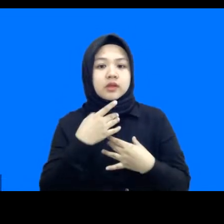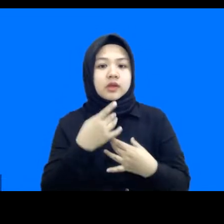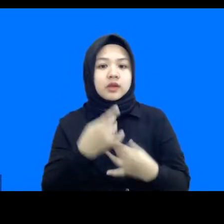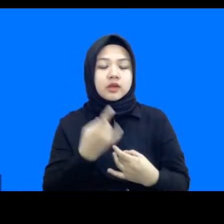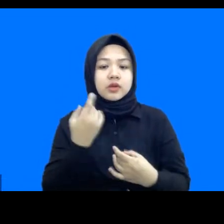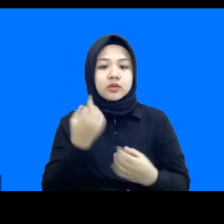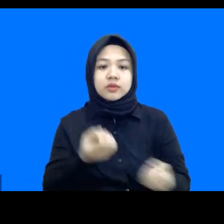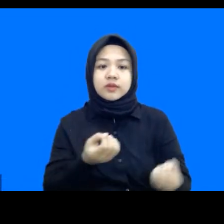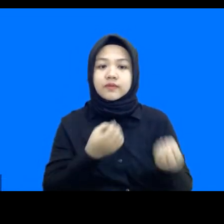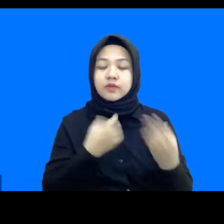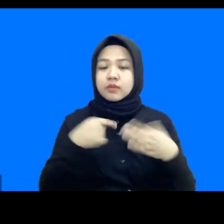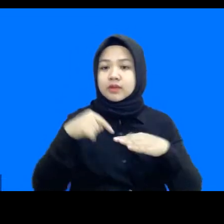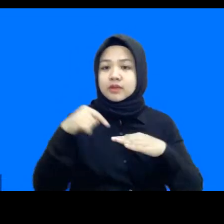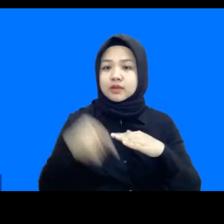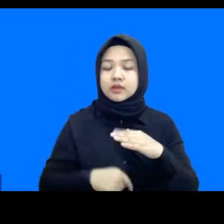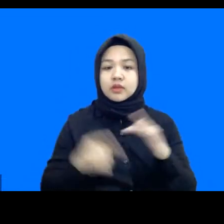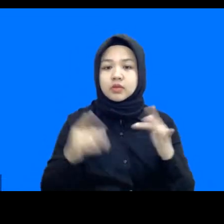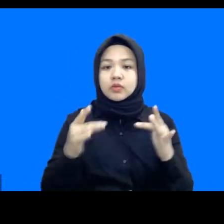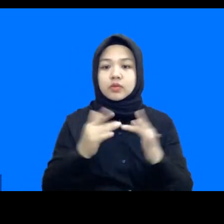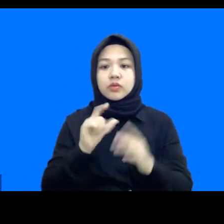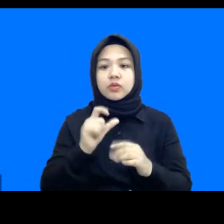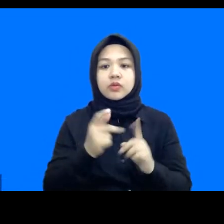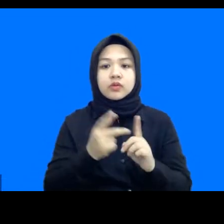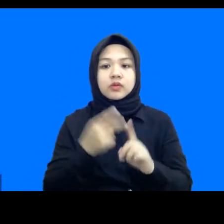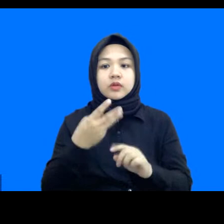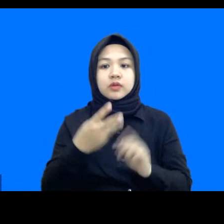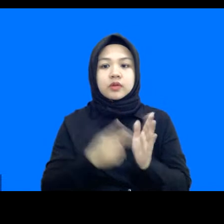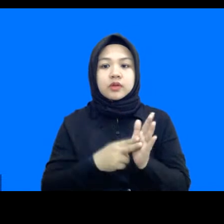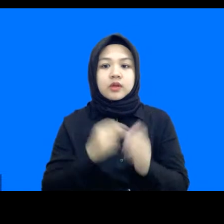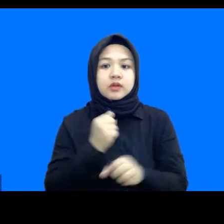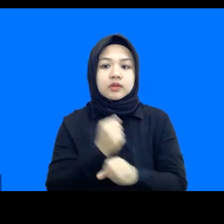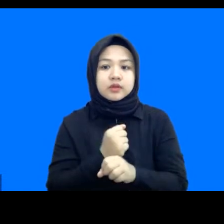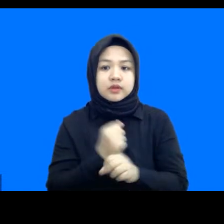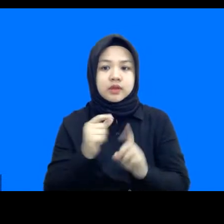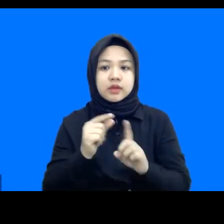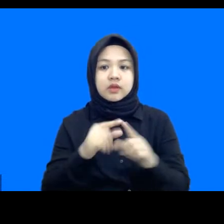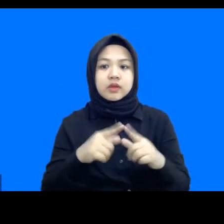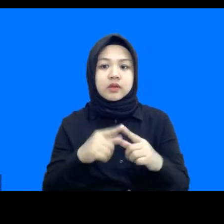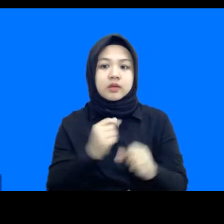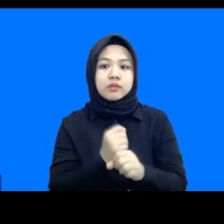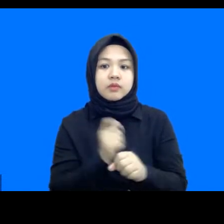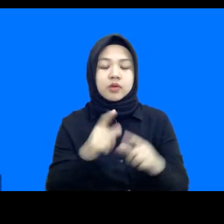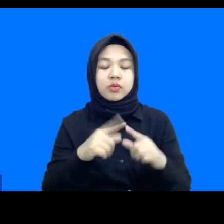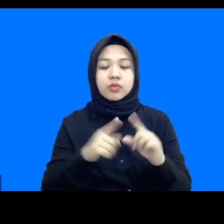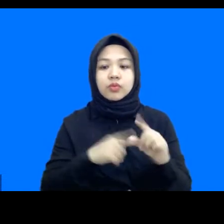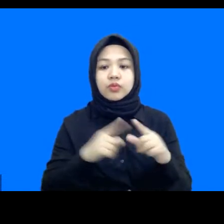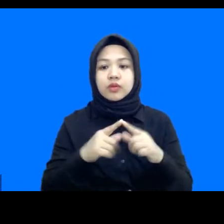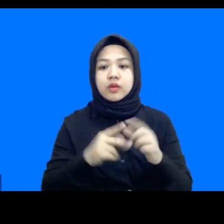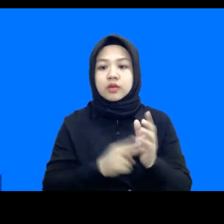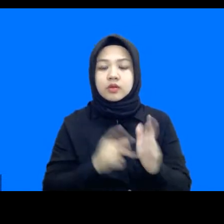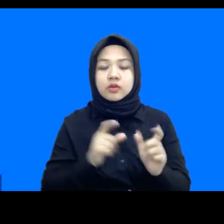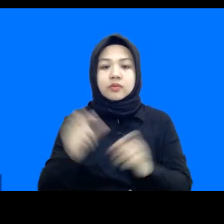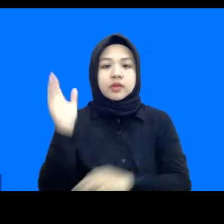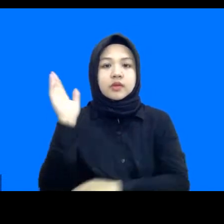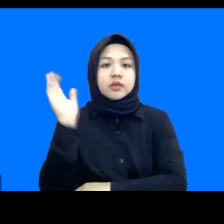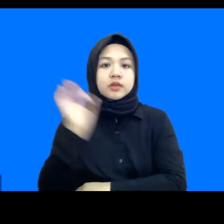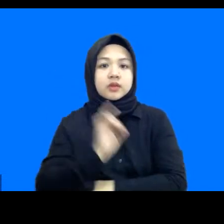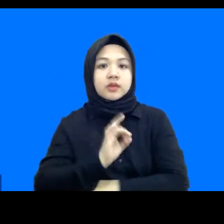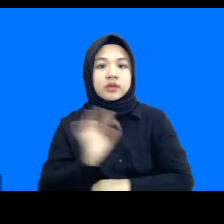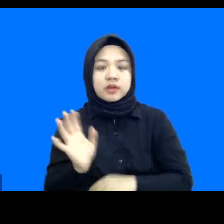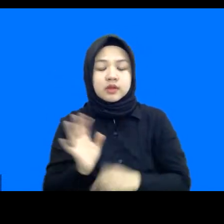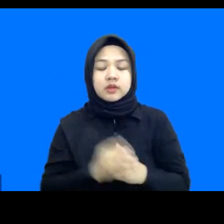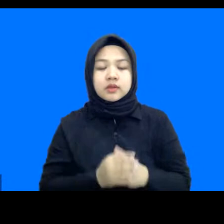Thank you for your very nice presentation, and all the other panelists. Also because Bantai Kita is